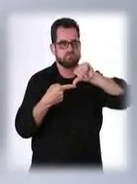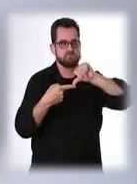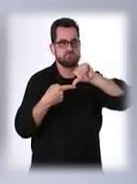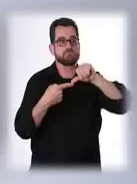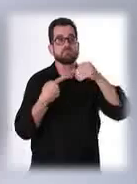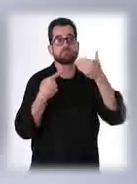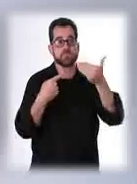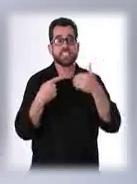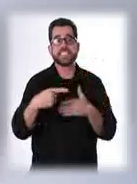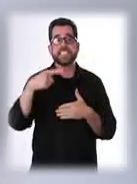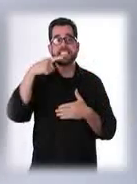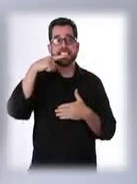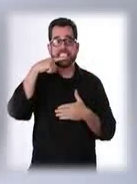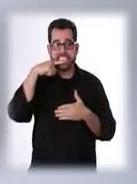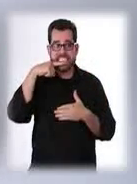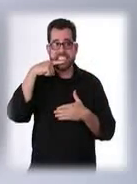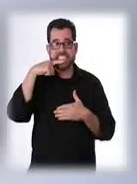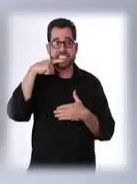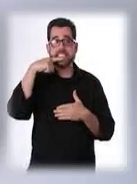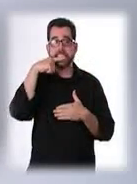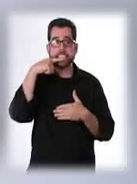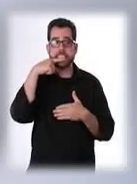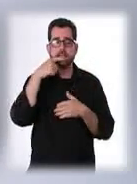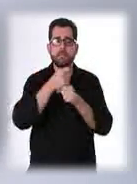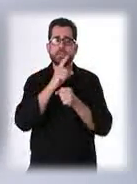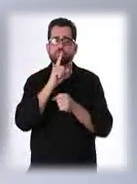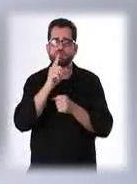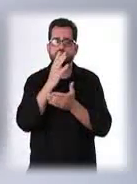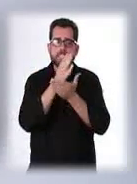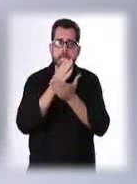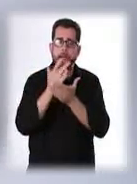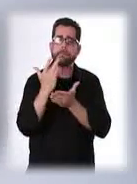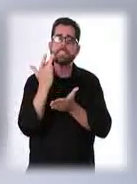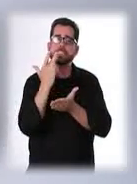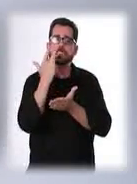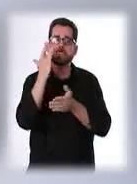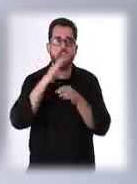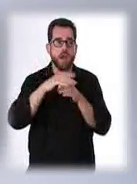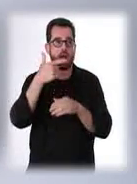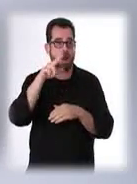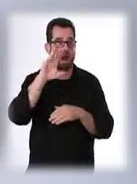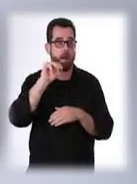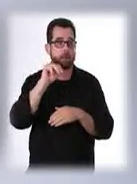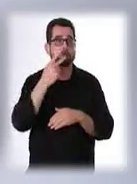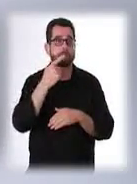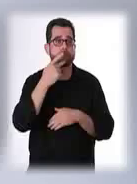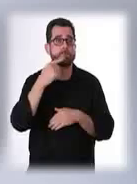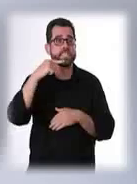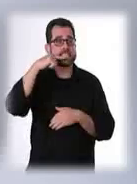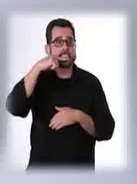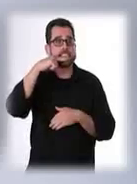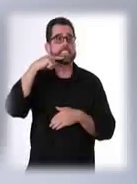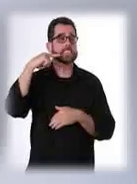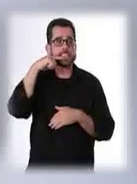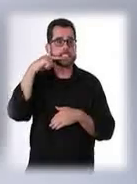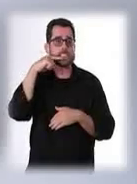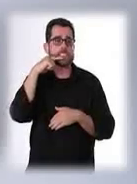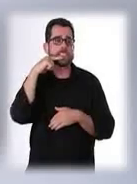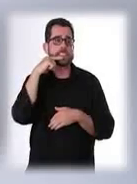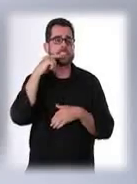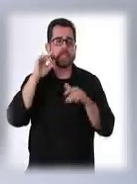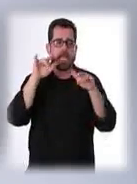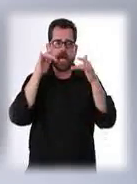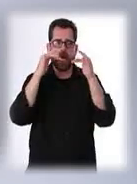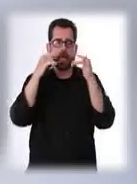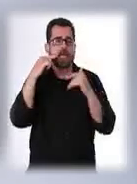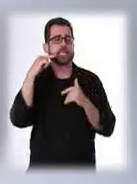Place the toothbrush into the mouth, with some of the bristles angled toward the gum line, but most on the tooth. Wiggle the brush gently